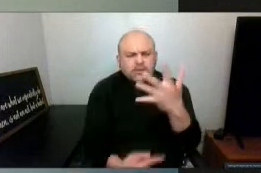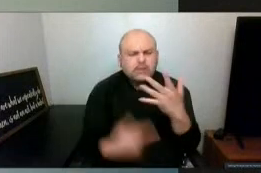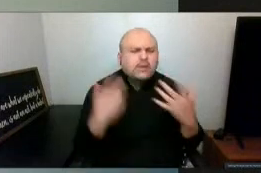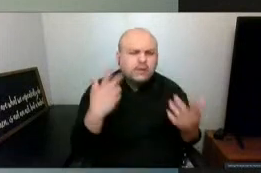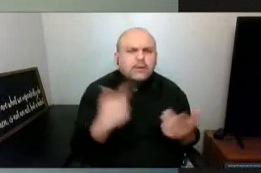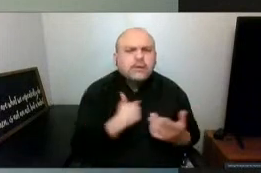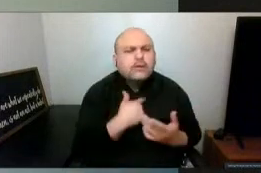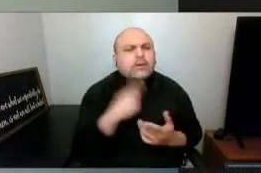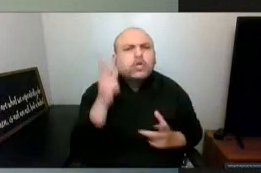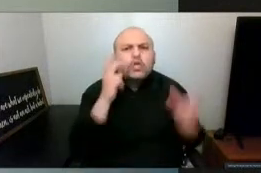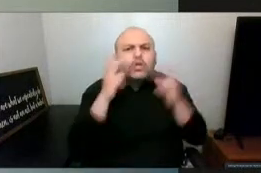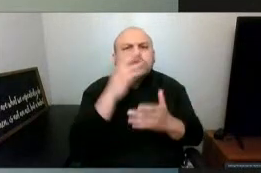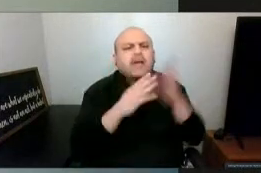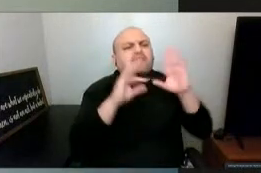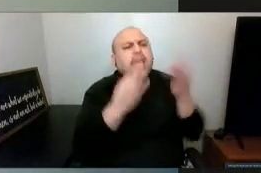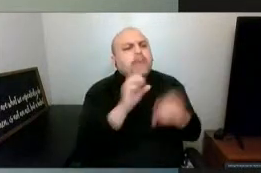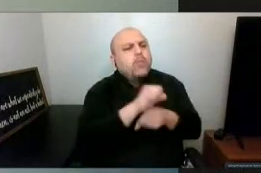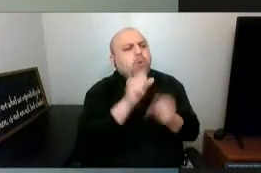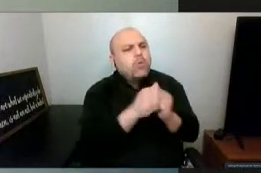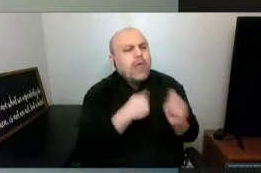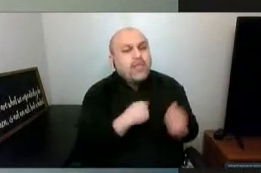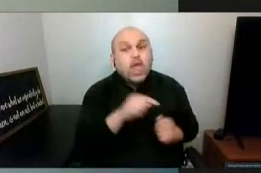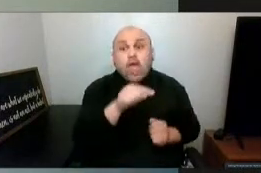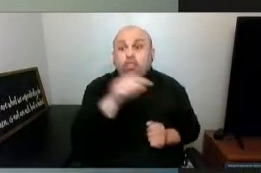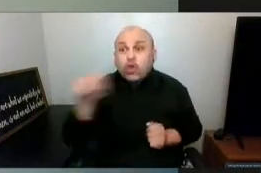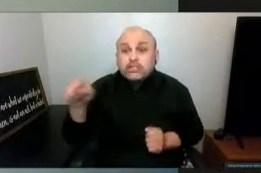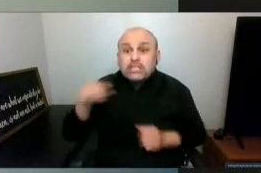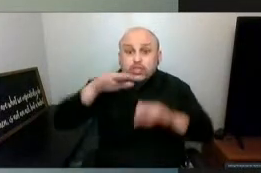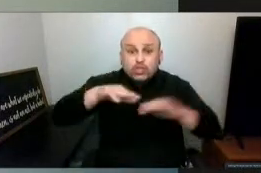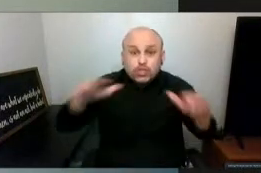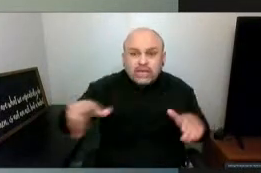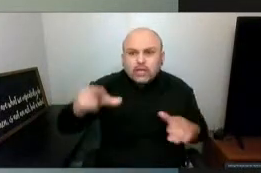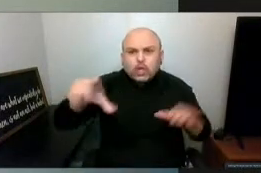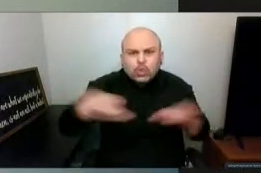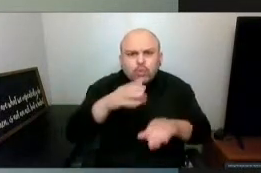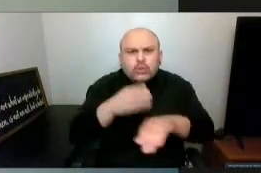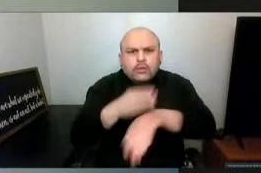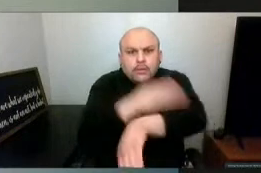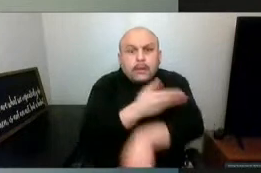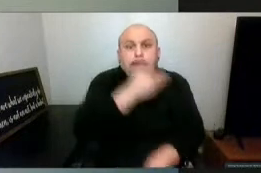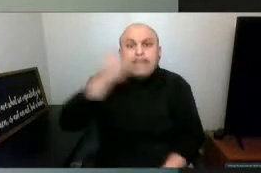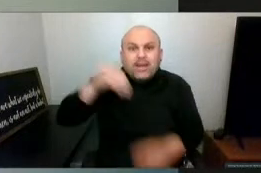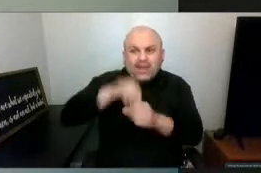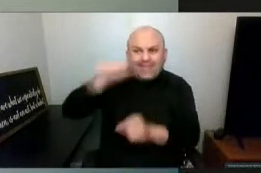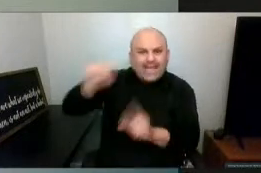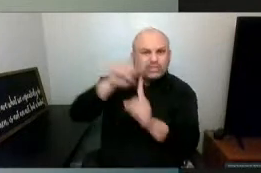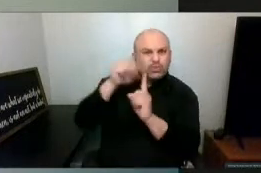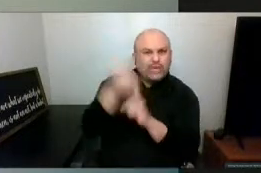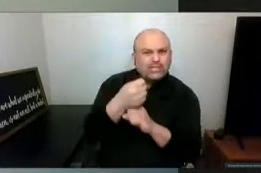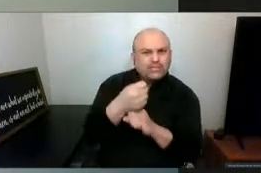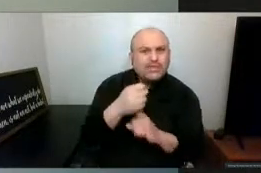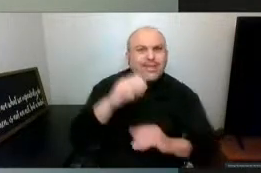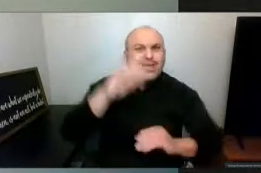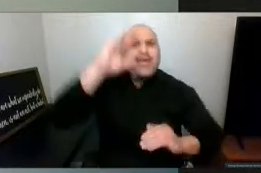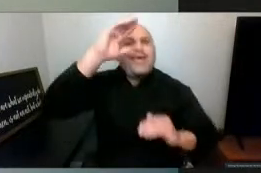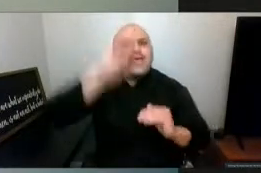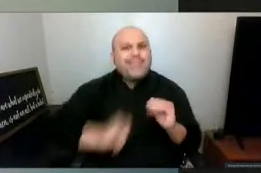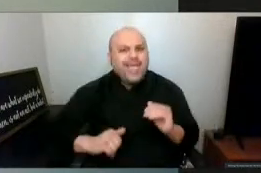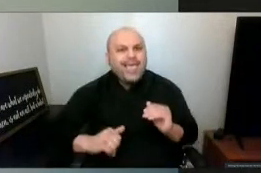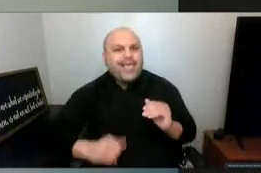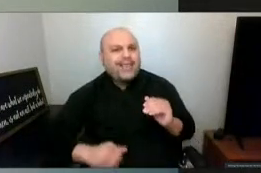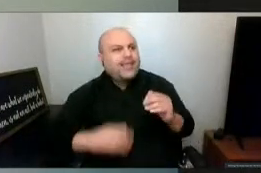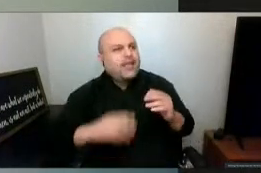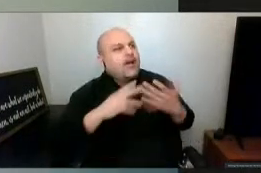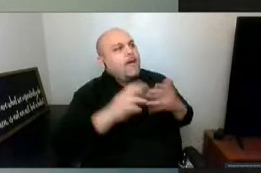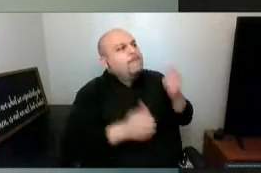that I work with that those children actually did better in this situation, right, than you know, the vast majority of other